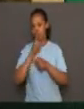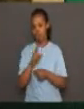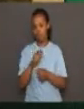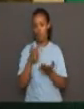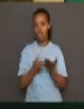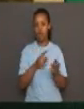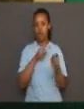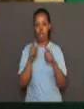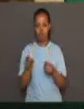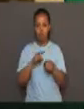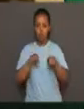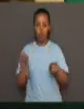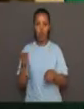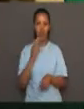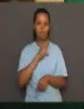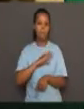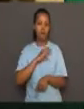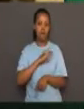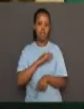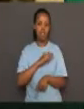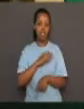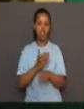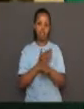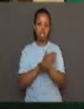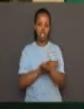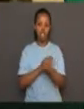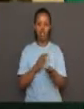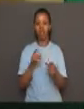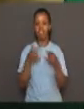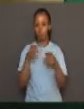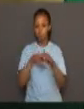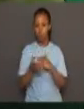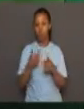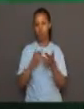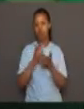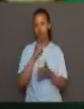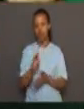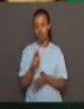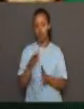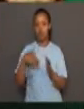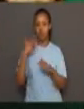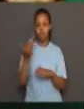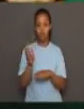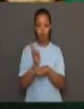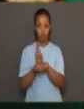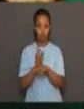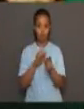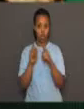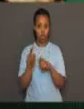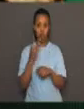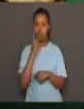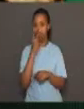others are distinguishing characteristics of an advanced species. In the next